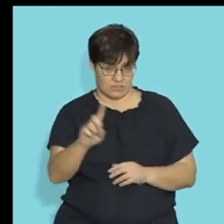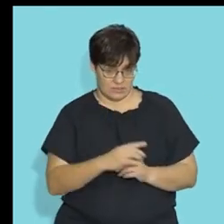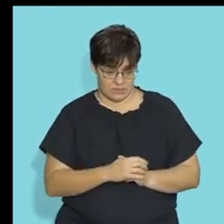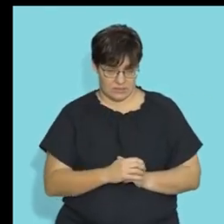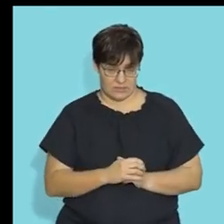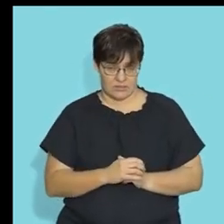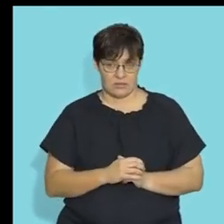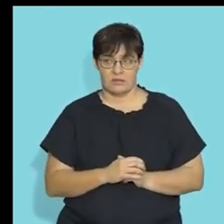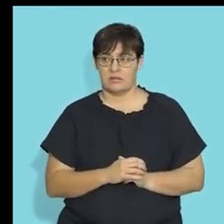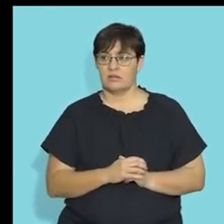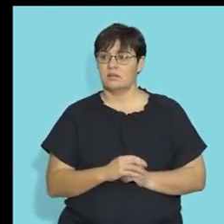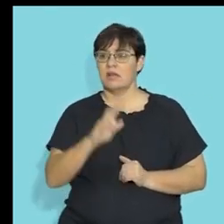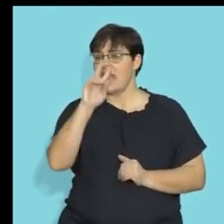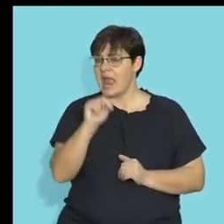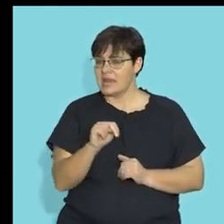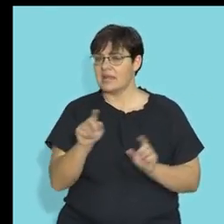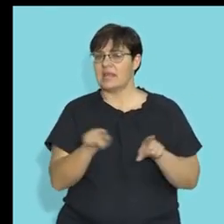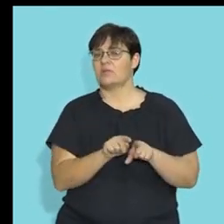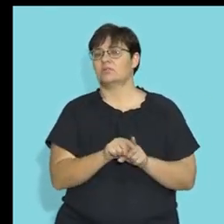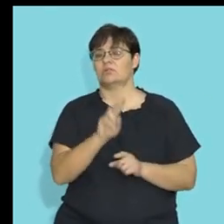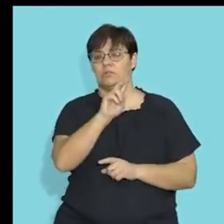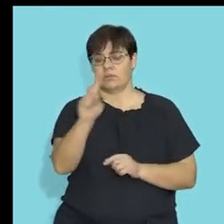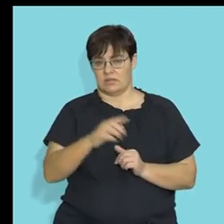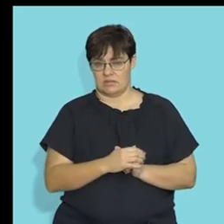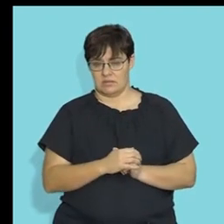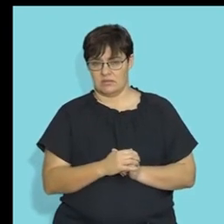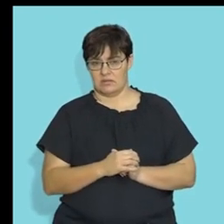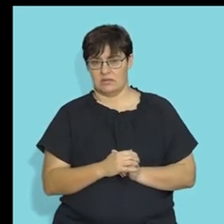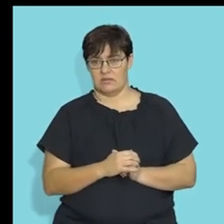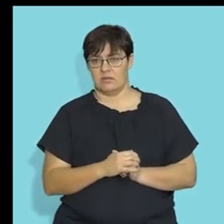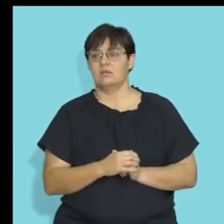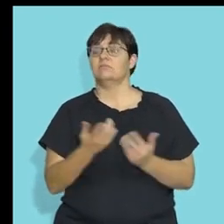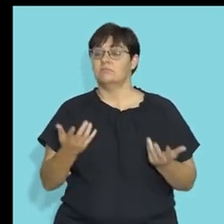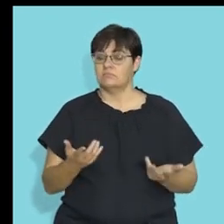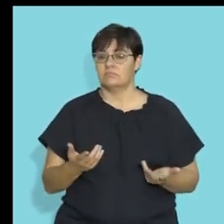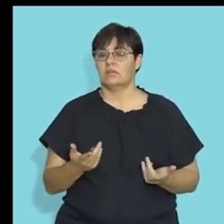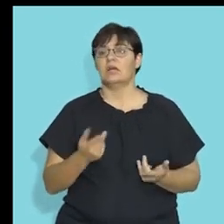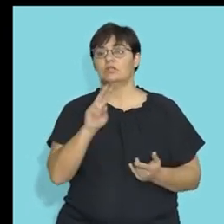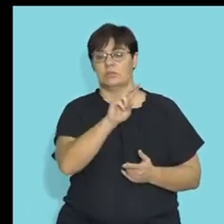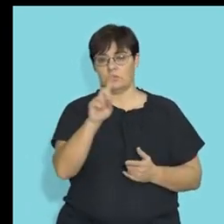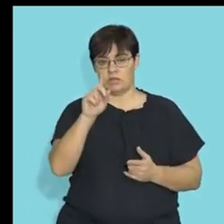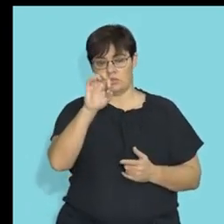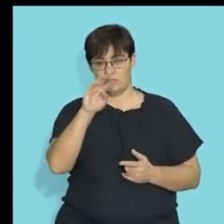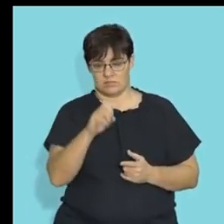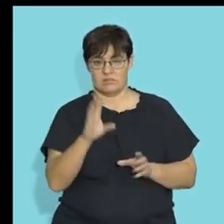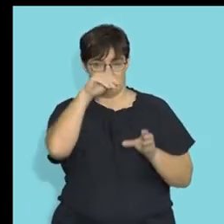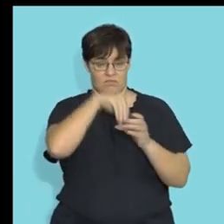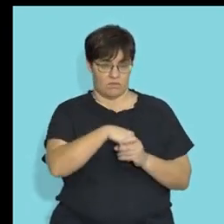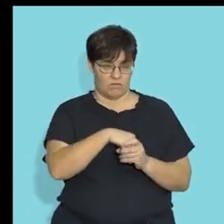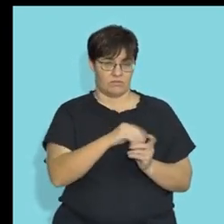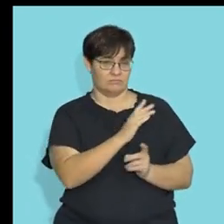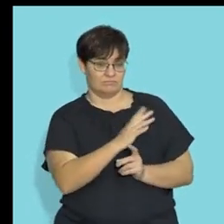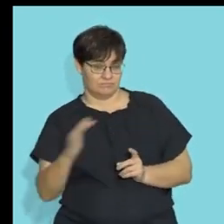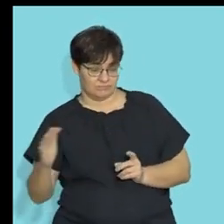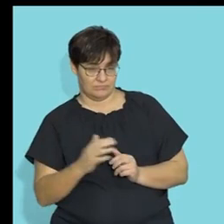21 terms. This means that n will be equal to 21 because I know that there are actually 21 terms